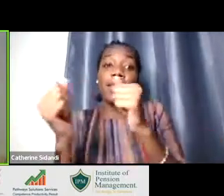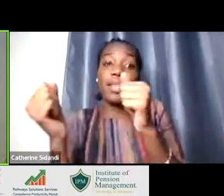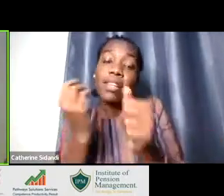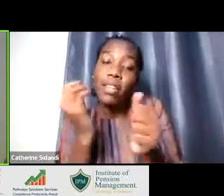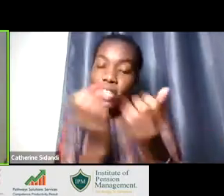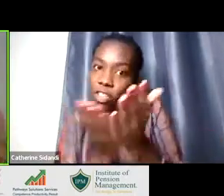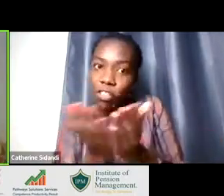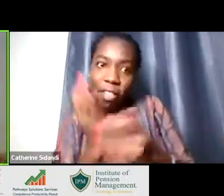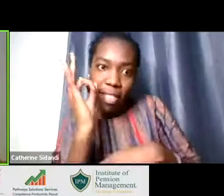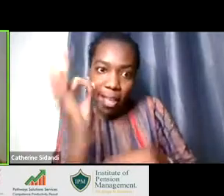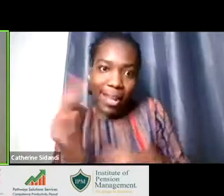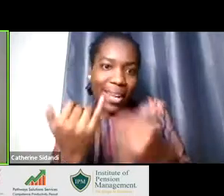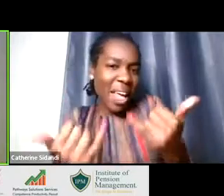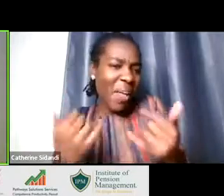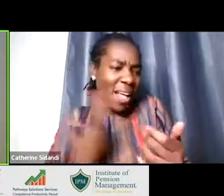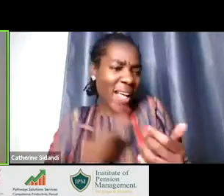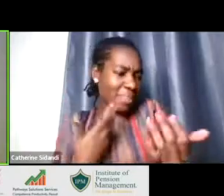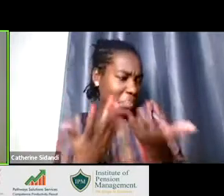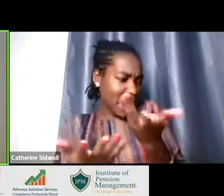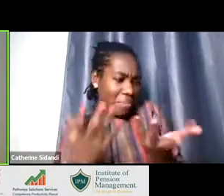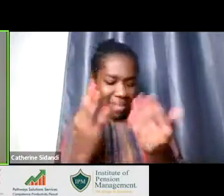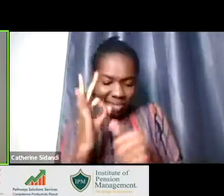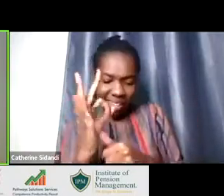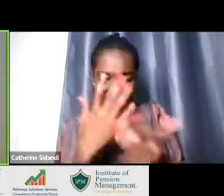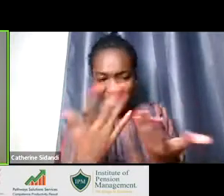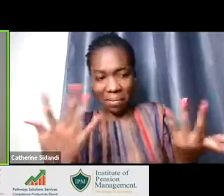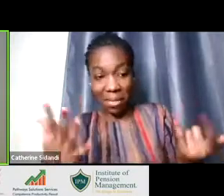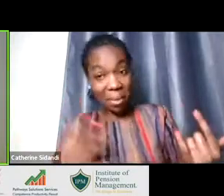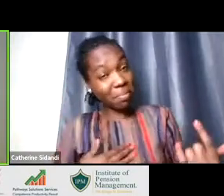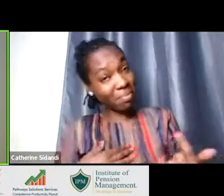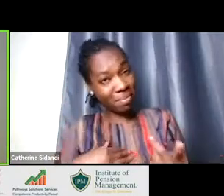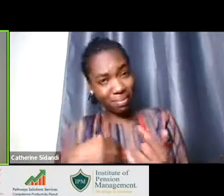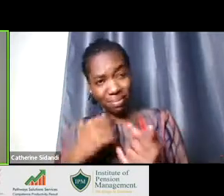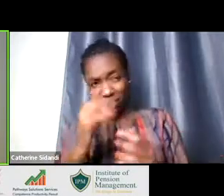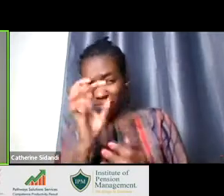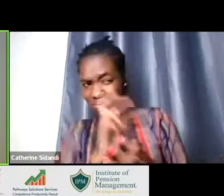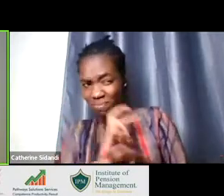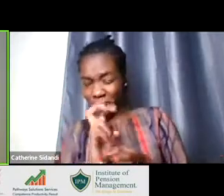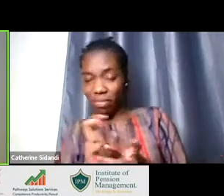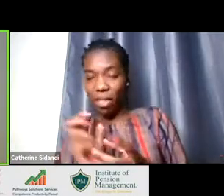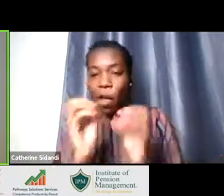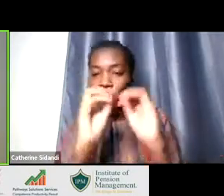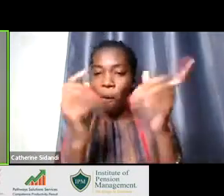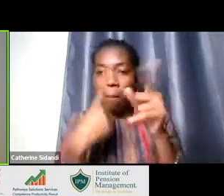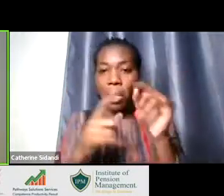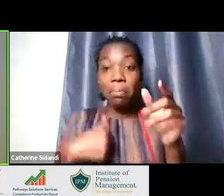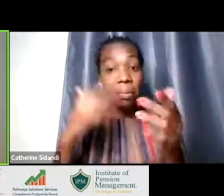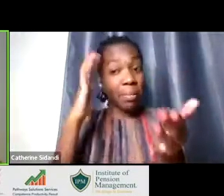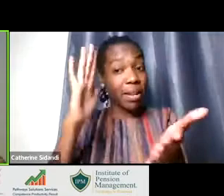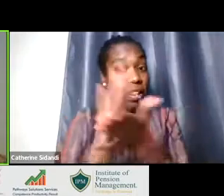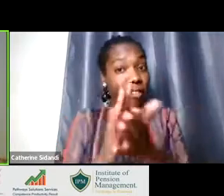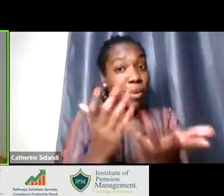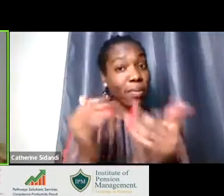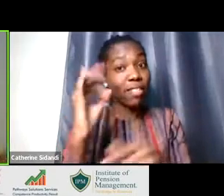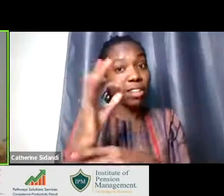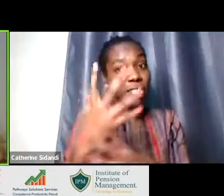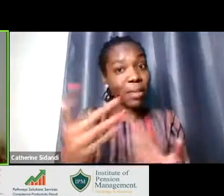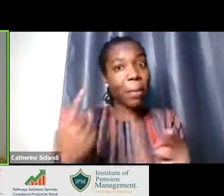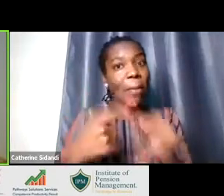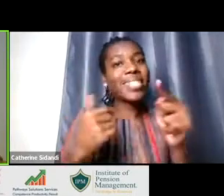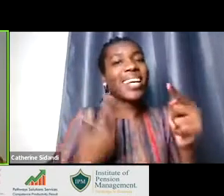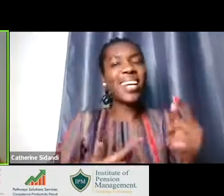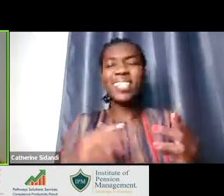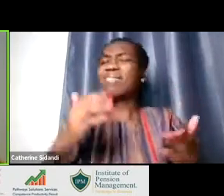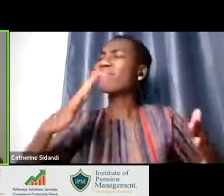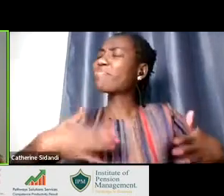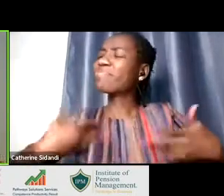on 30-something episode. I have not kept tabs anymore. But we are really, really grateful. Tonight, we will